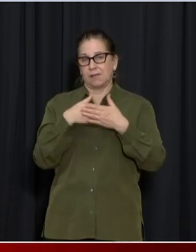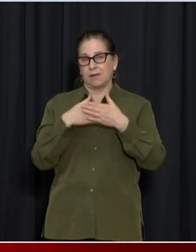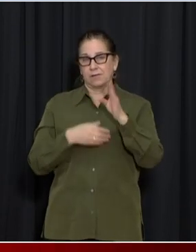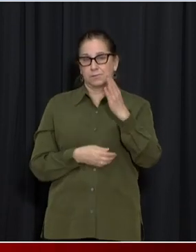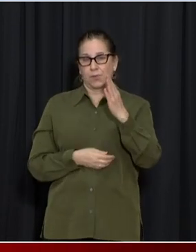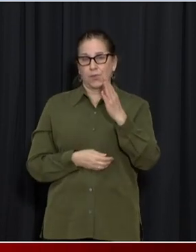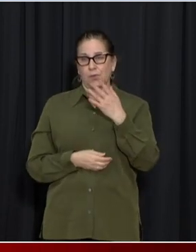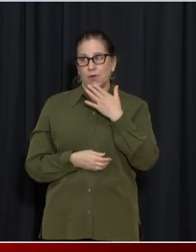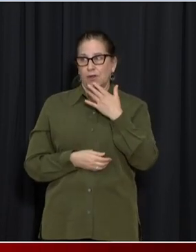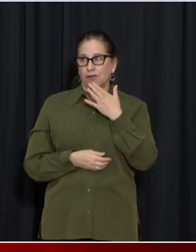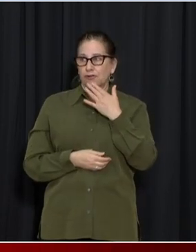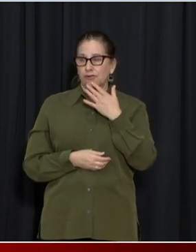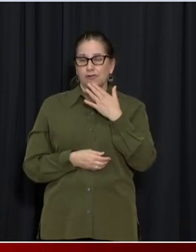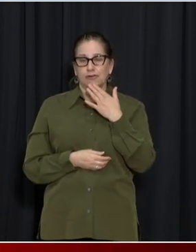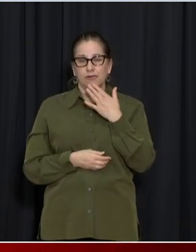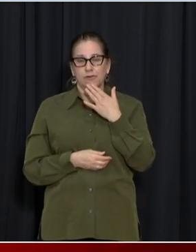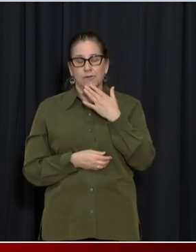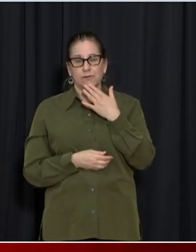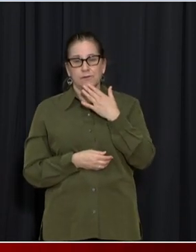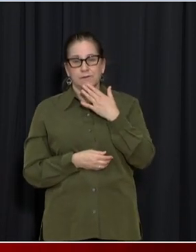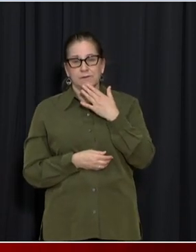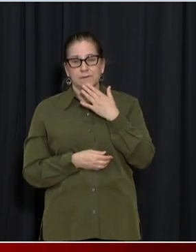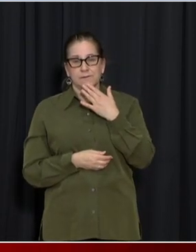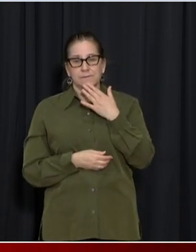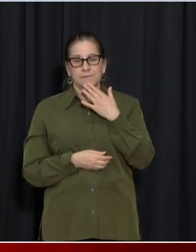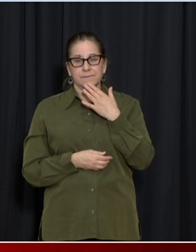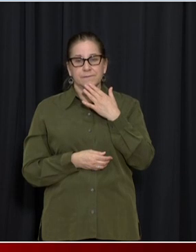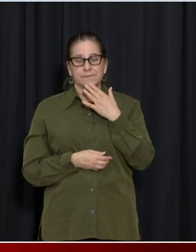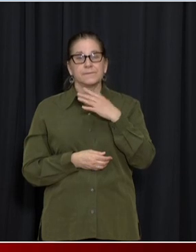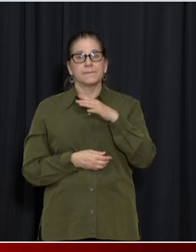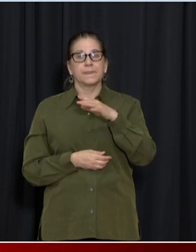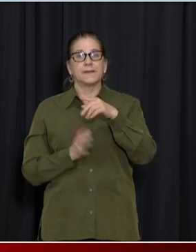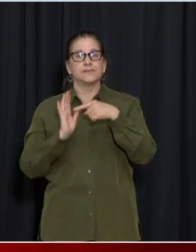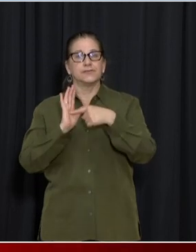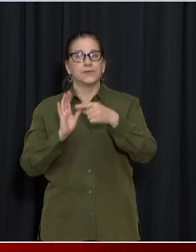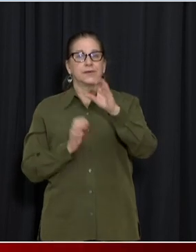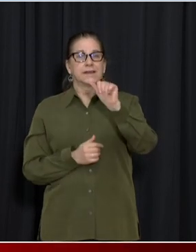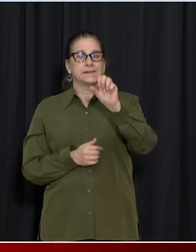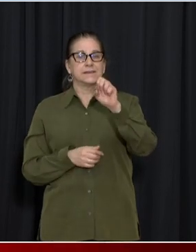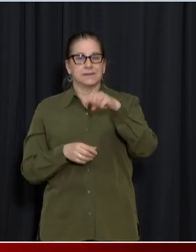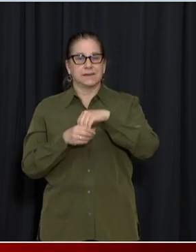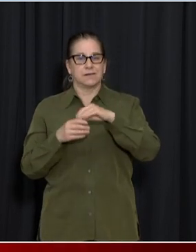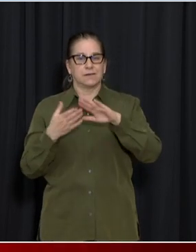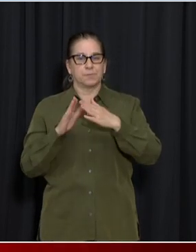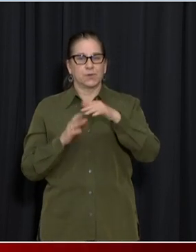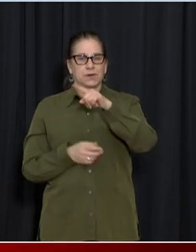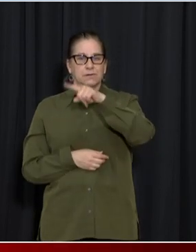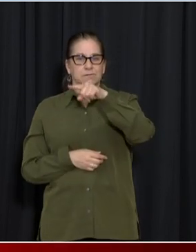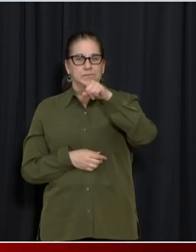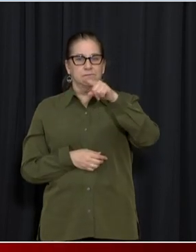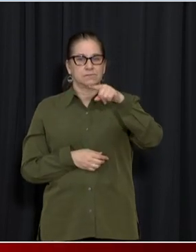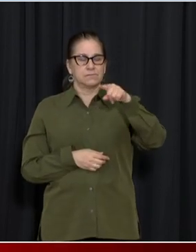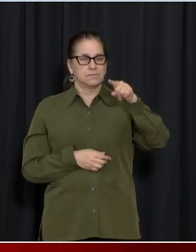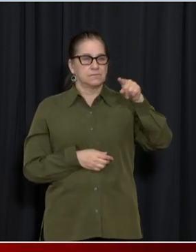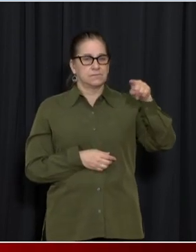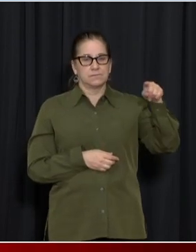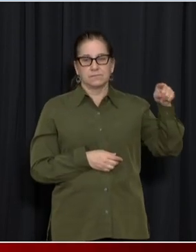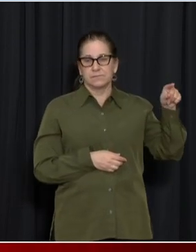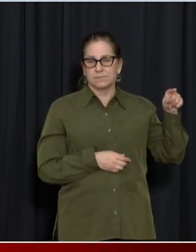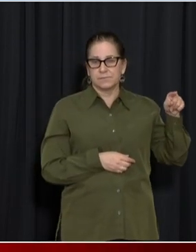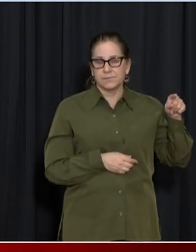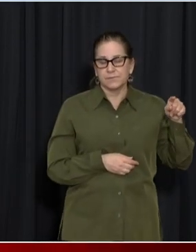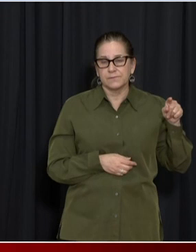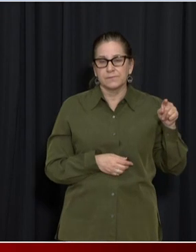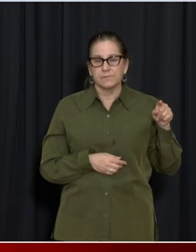community or community spread. So the community spread tracks the amount of virus circulating in the city. We remove the congregate